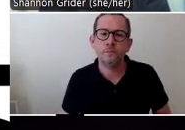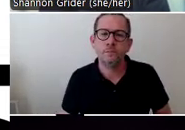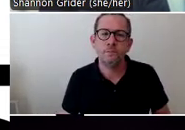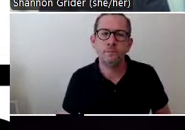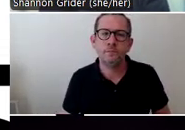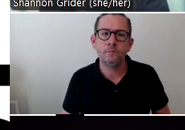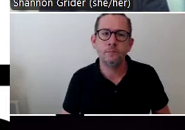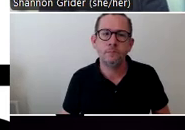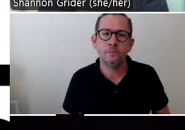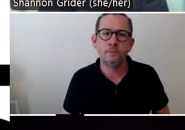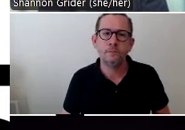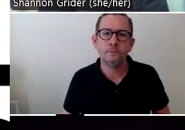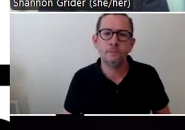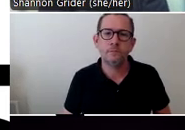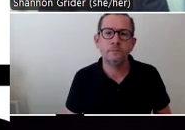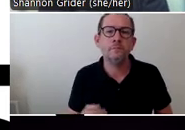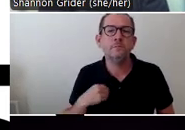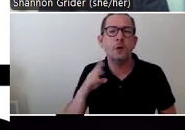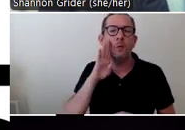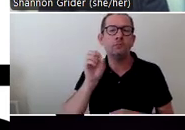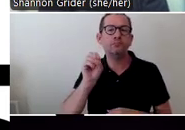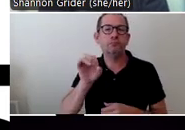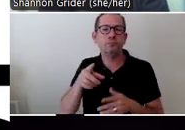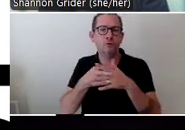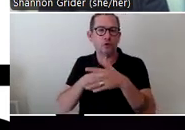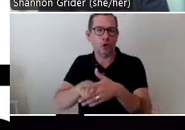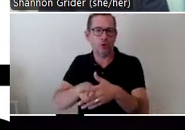room should have for you to have access?